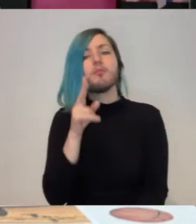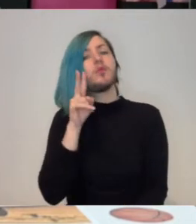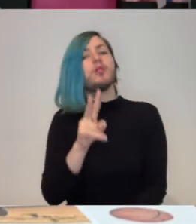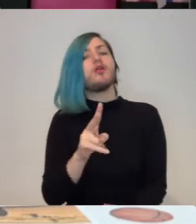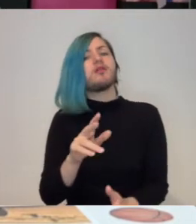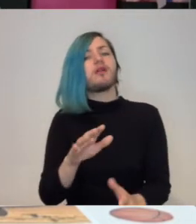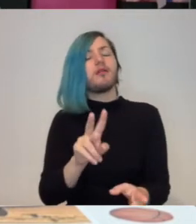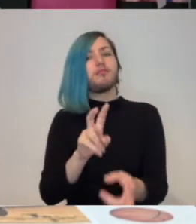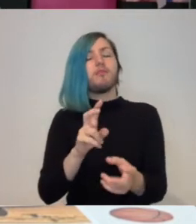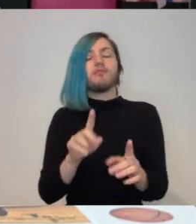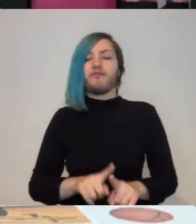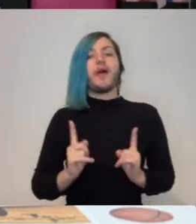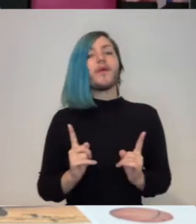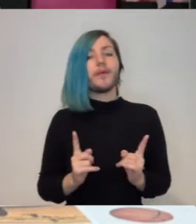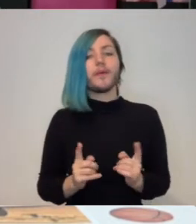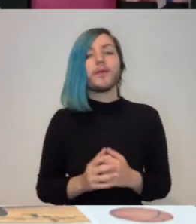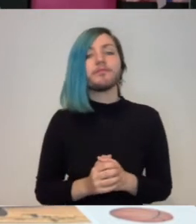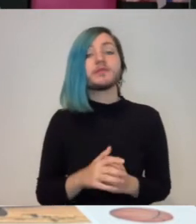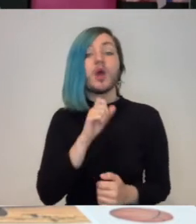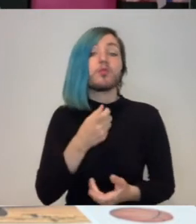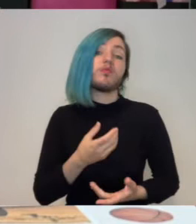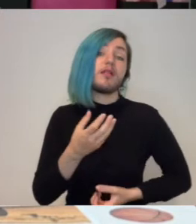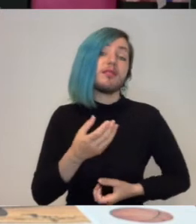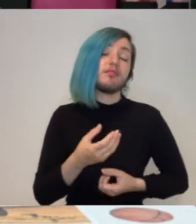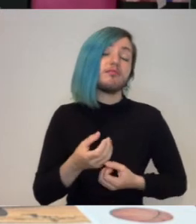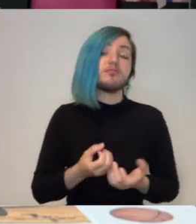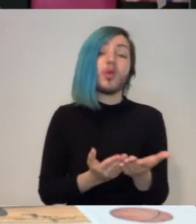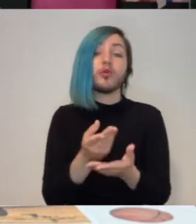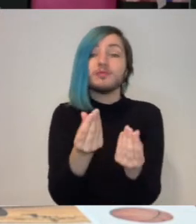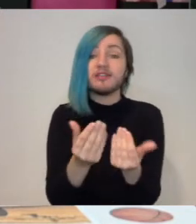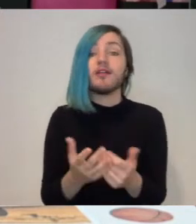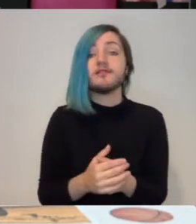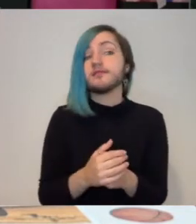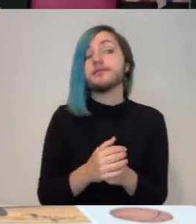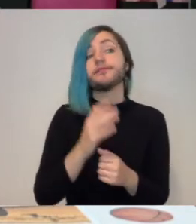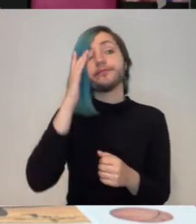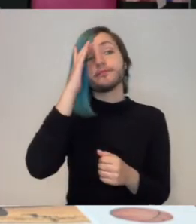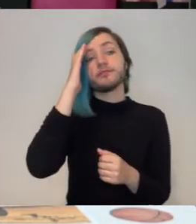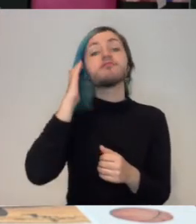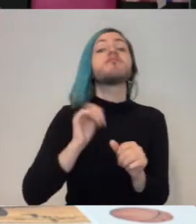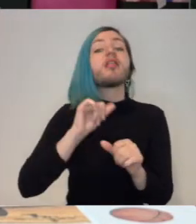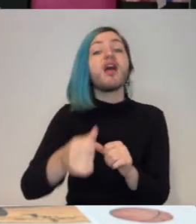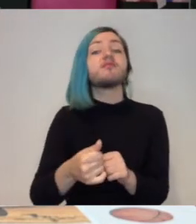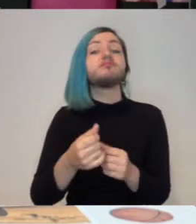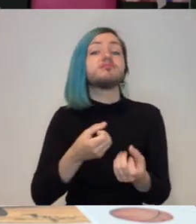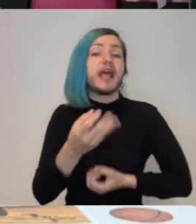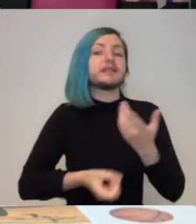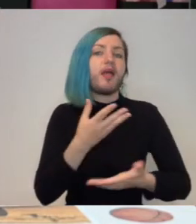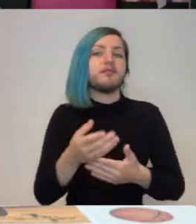at differently. So I'll go through the materials we've got today and then explain what we're going to be